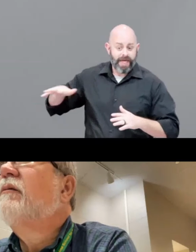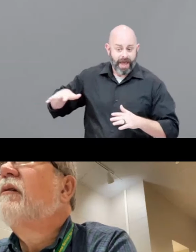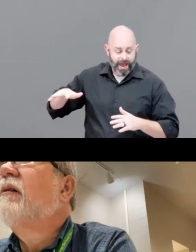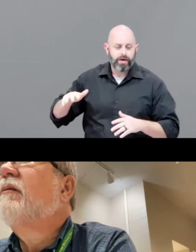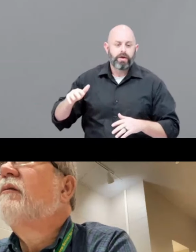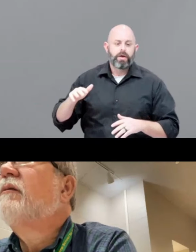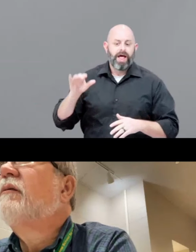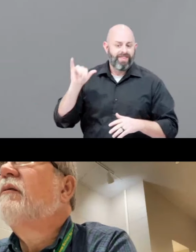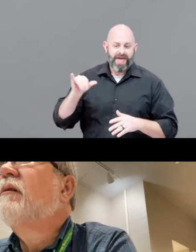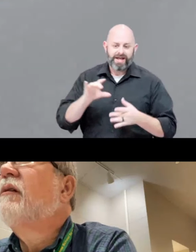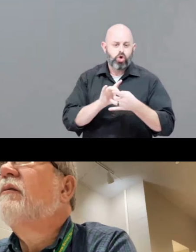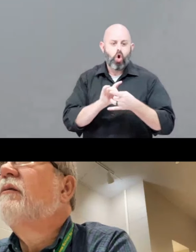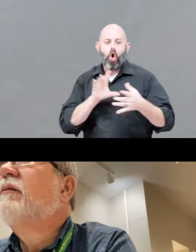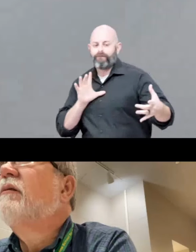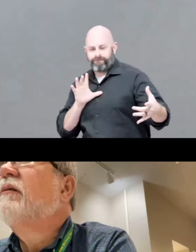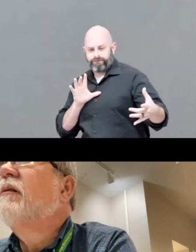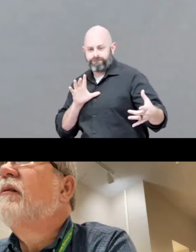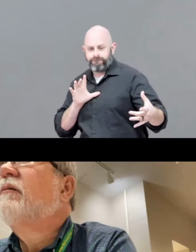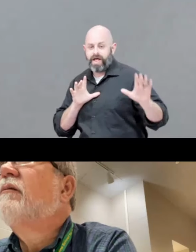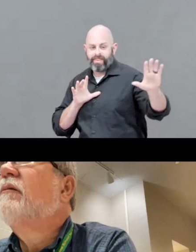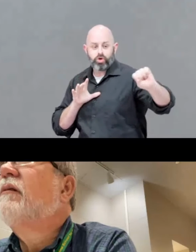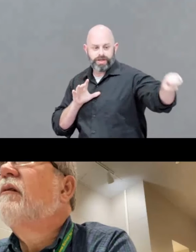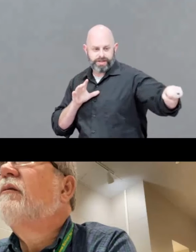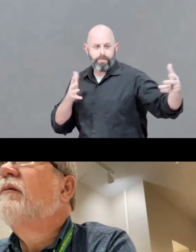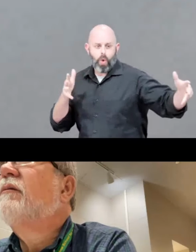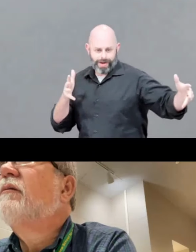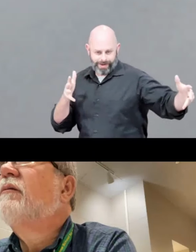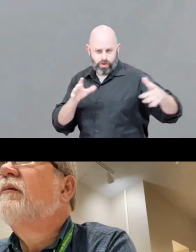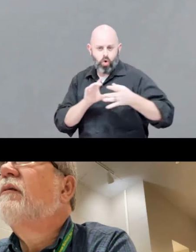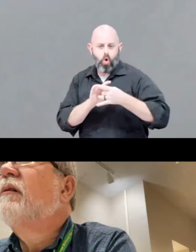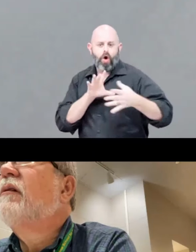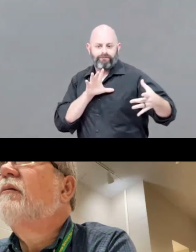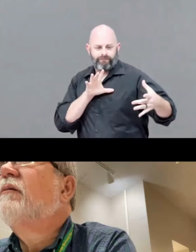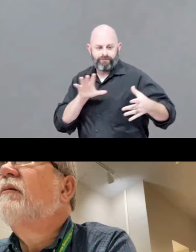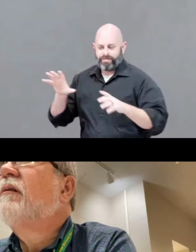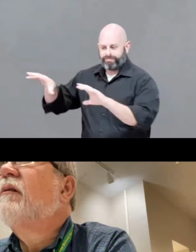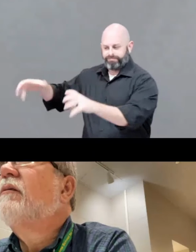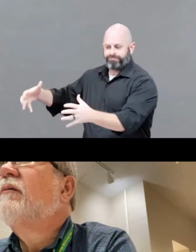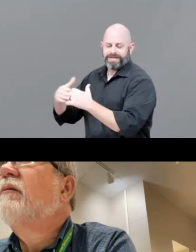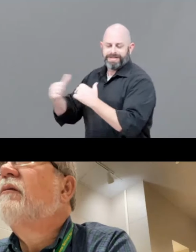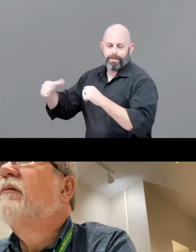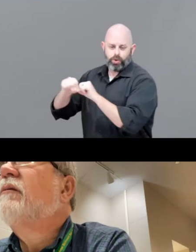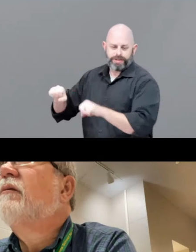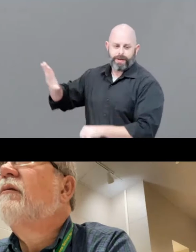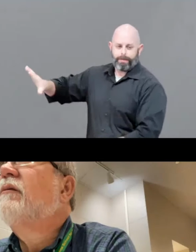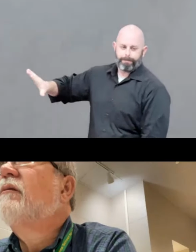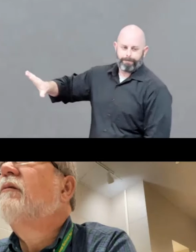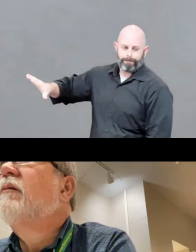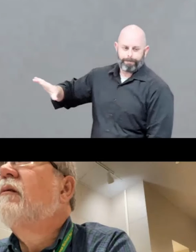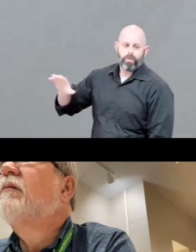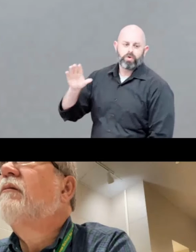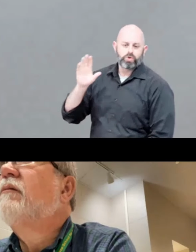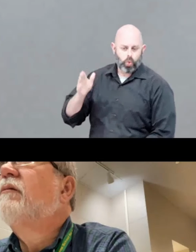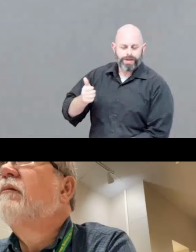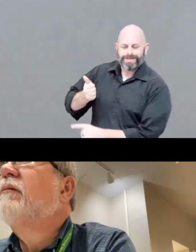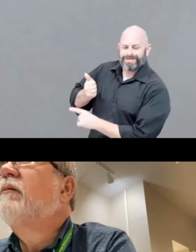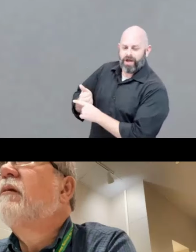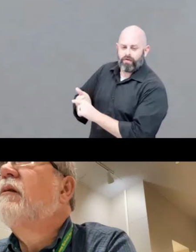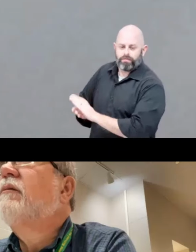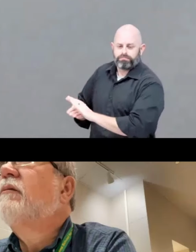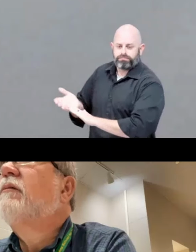have taken that off of that system, and so it is on its own system. So it'll be